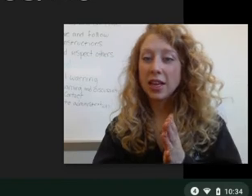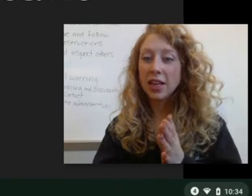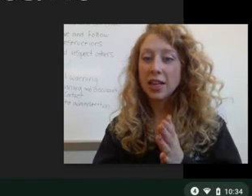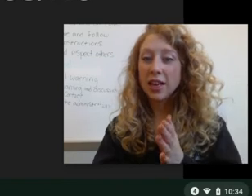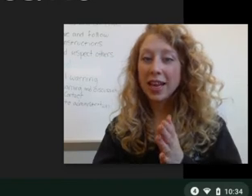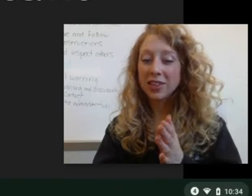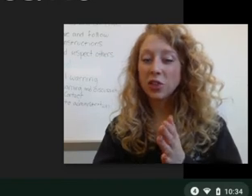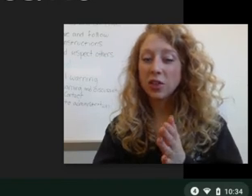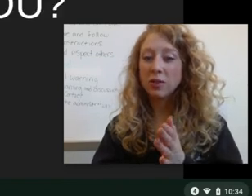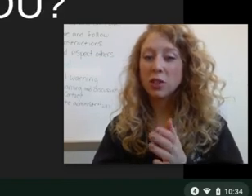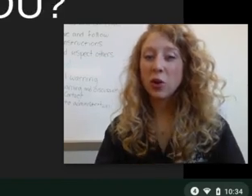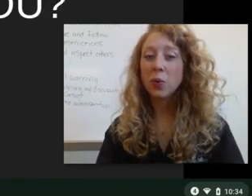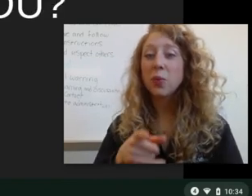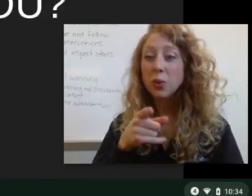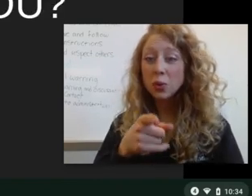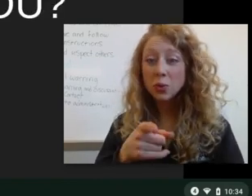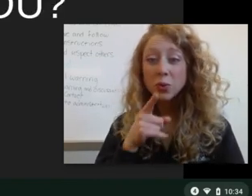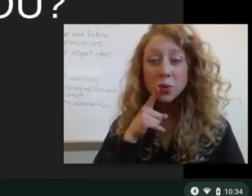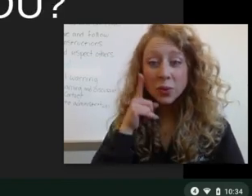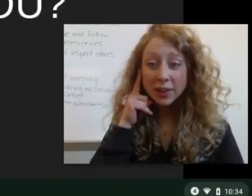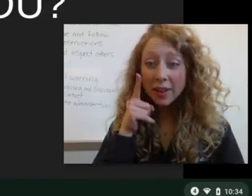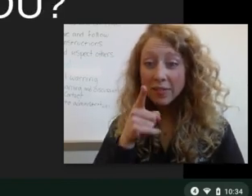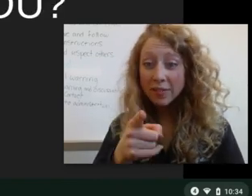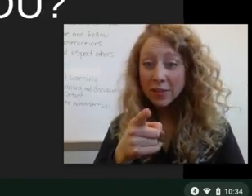at the answer.